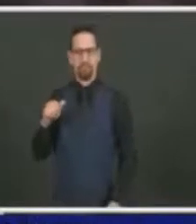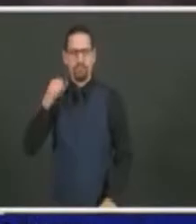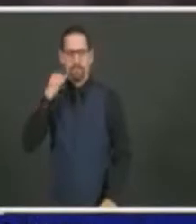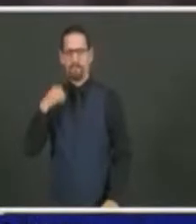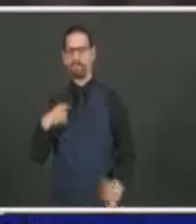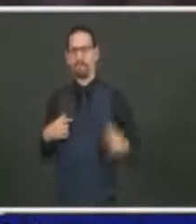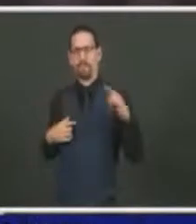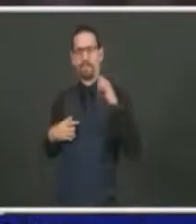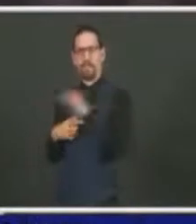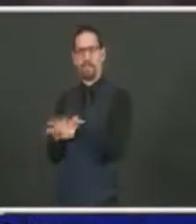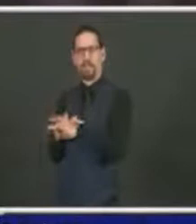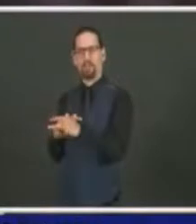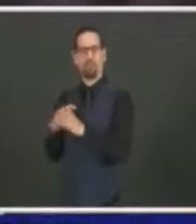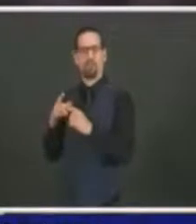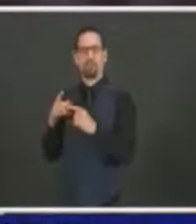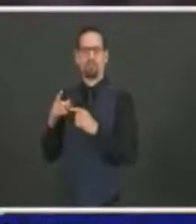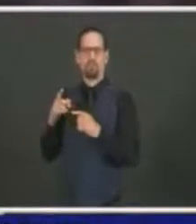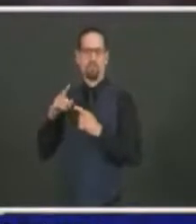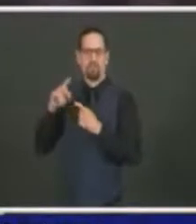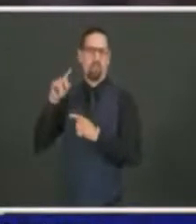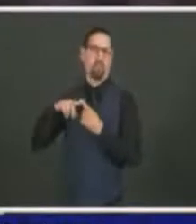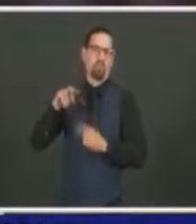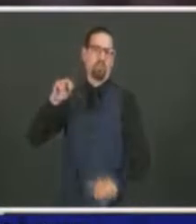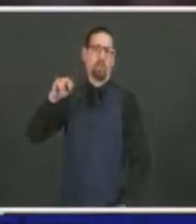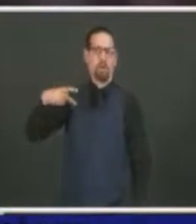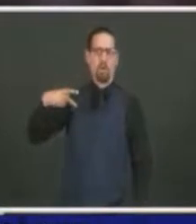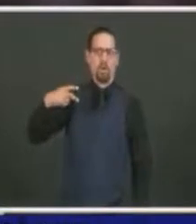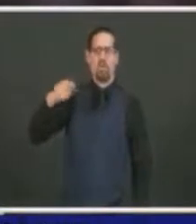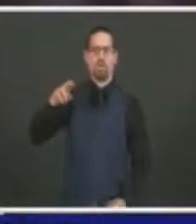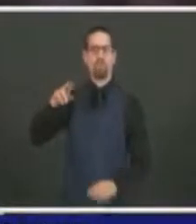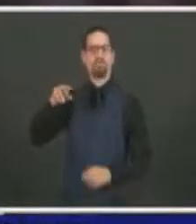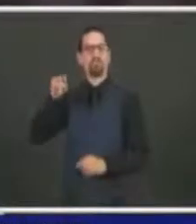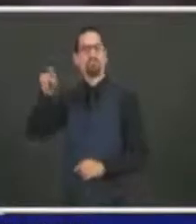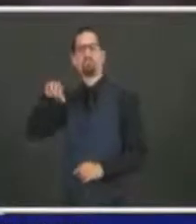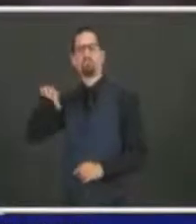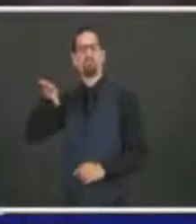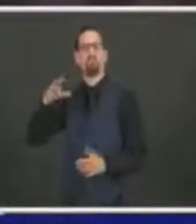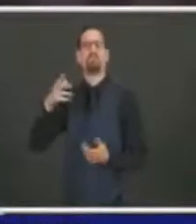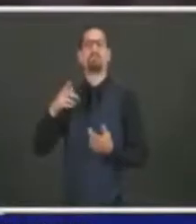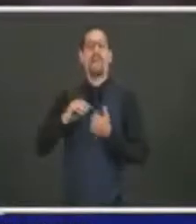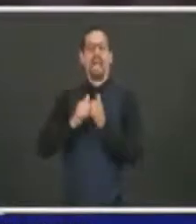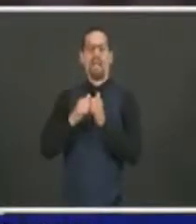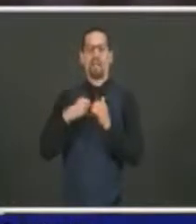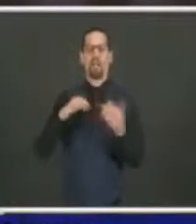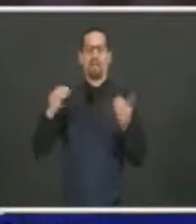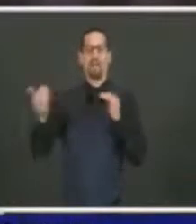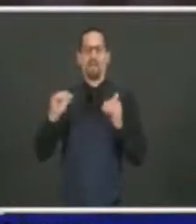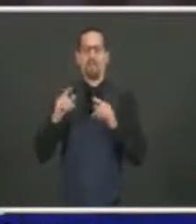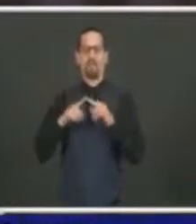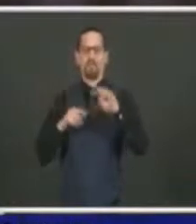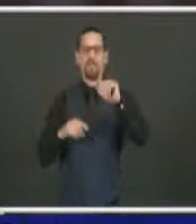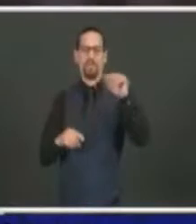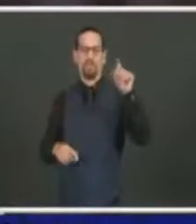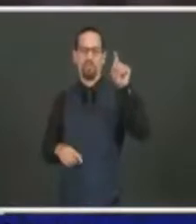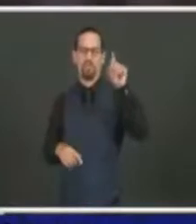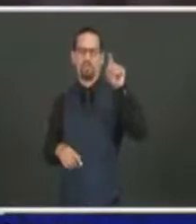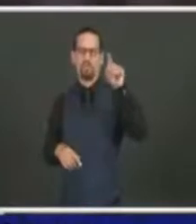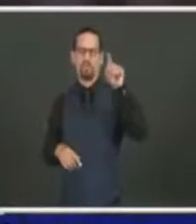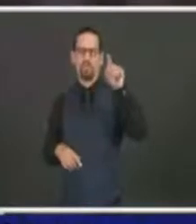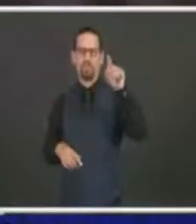do we match up with Mass? Well, they should come here because we have better beaches and better food.